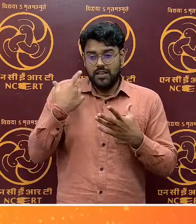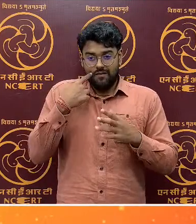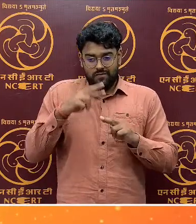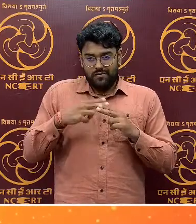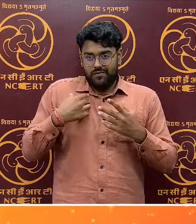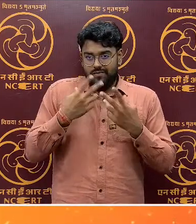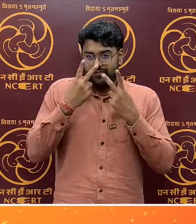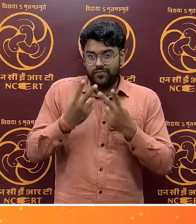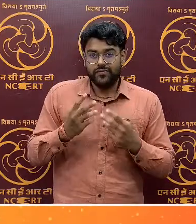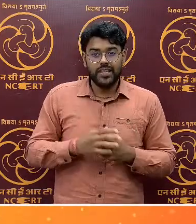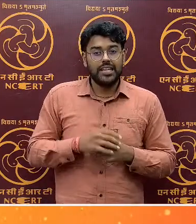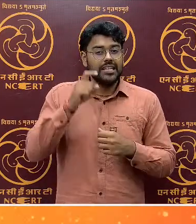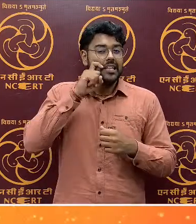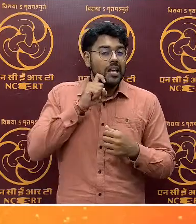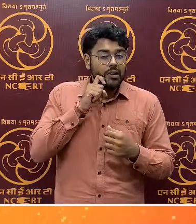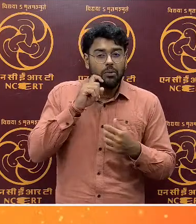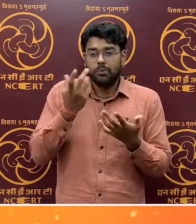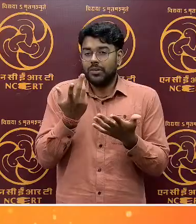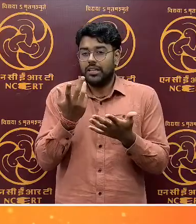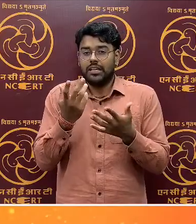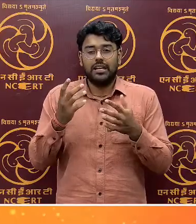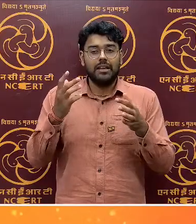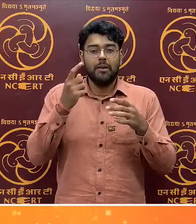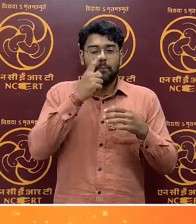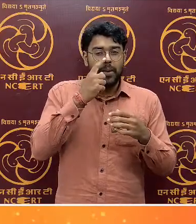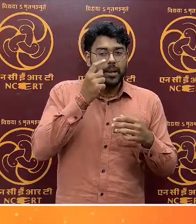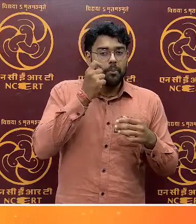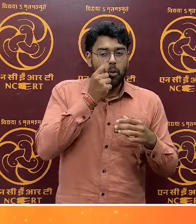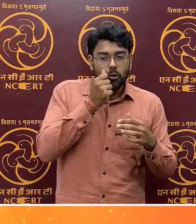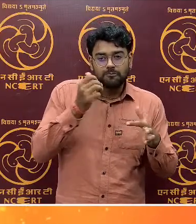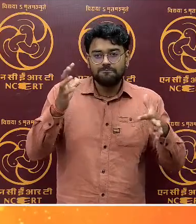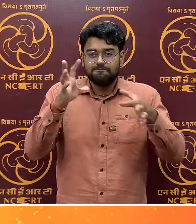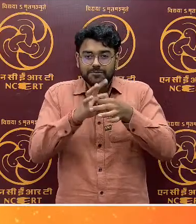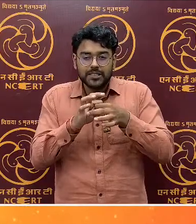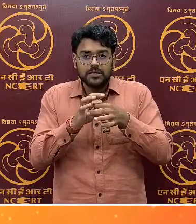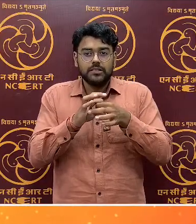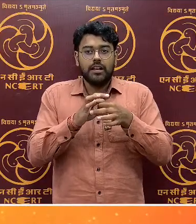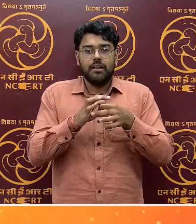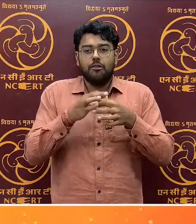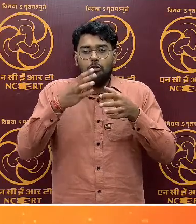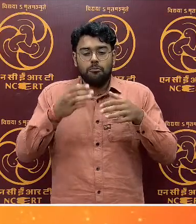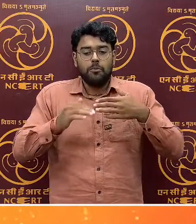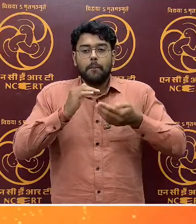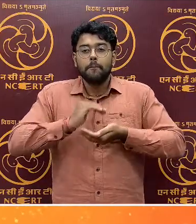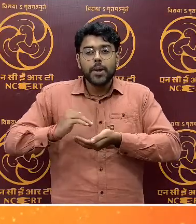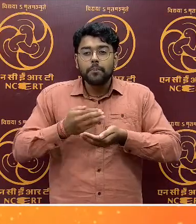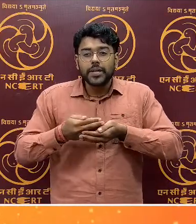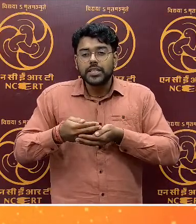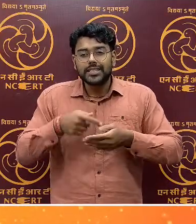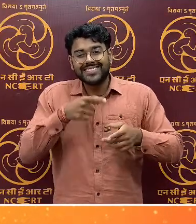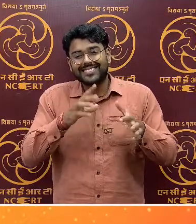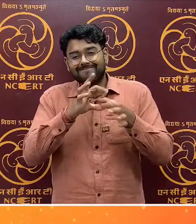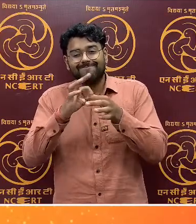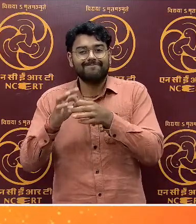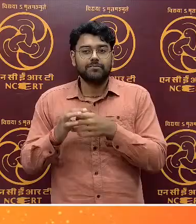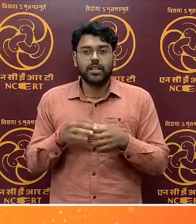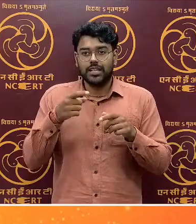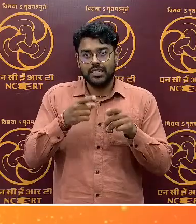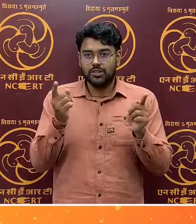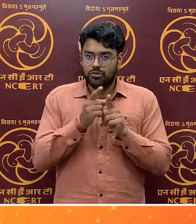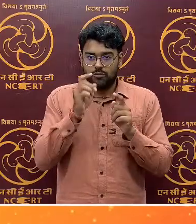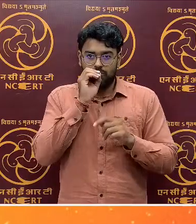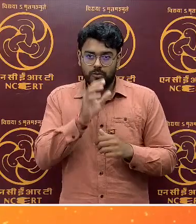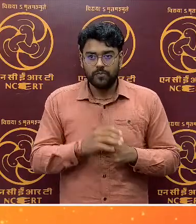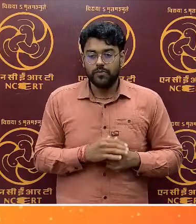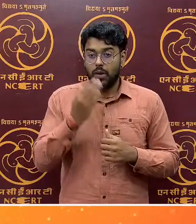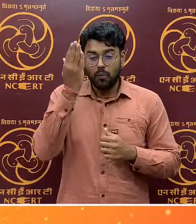case of sexual reproduction, wherein the gametes are involved. So this is the brief idea of what is reproduction